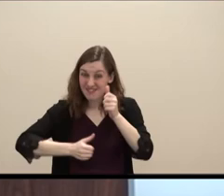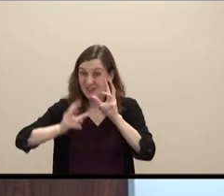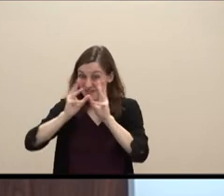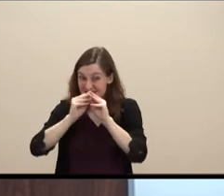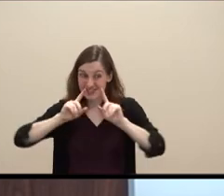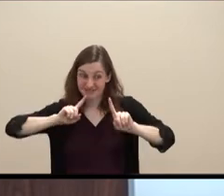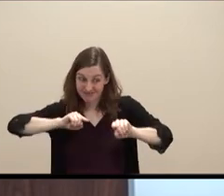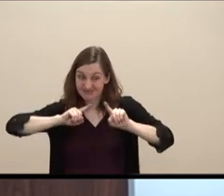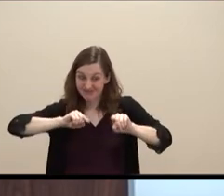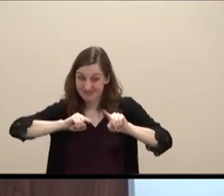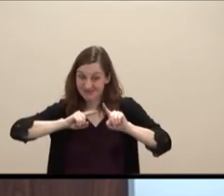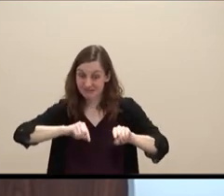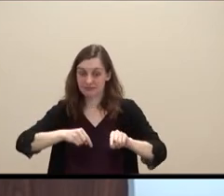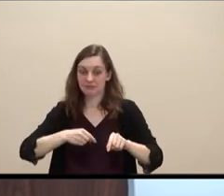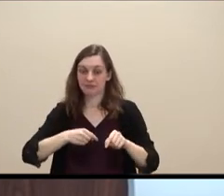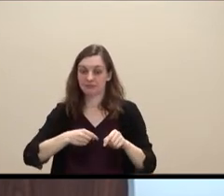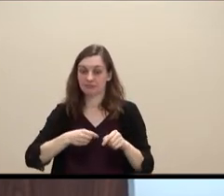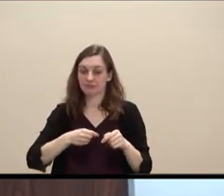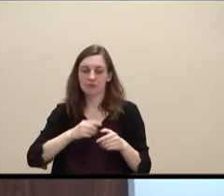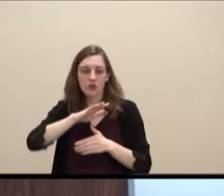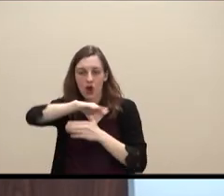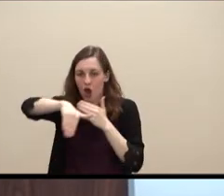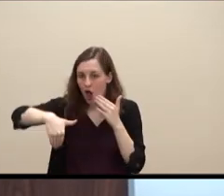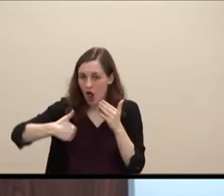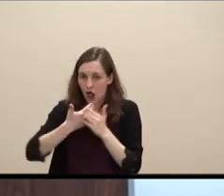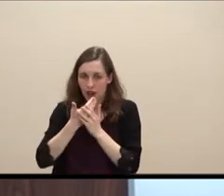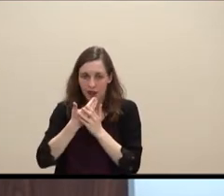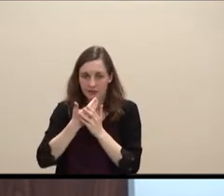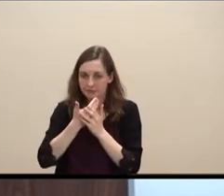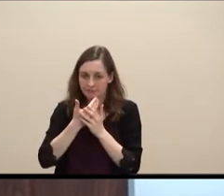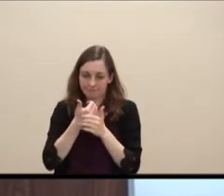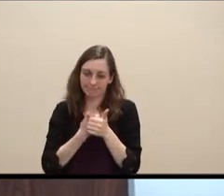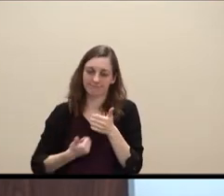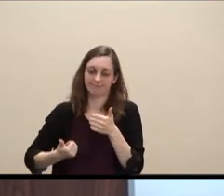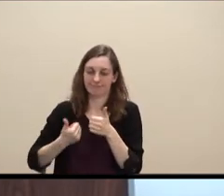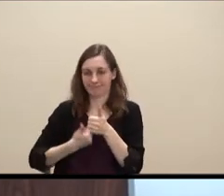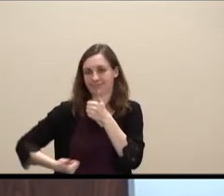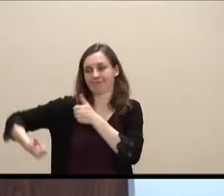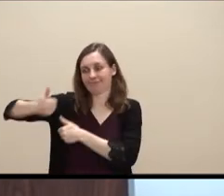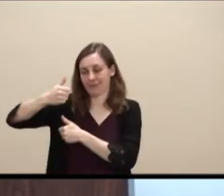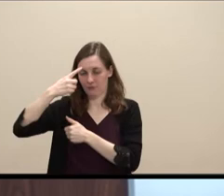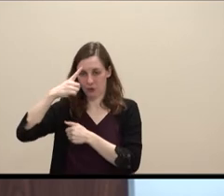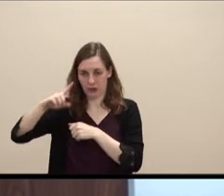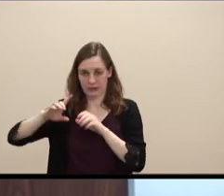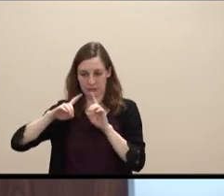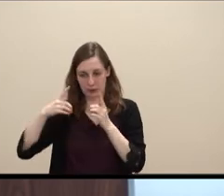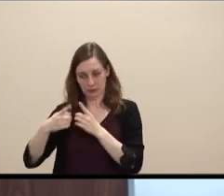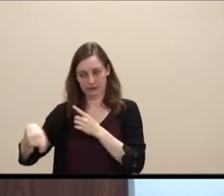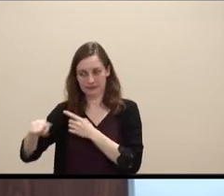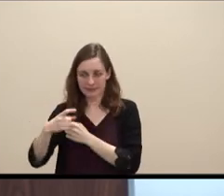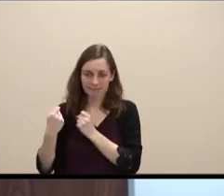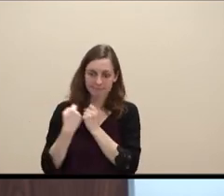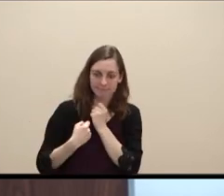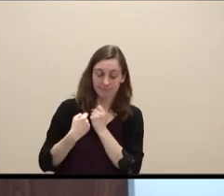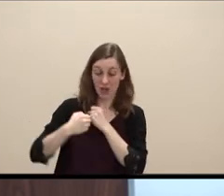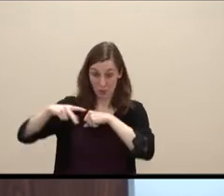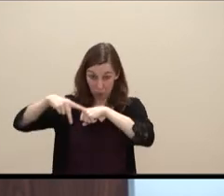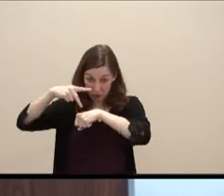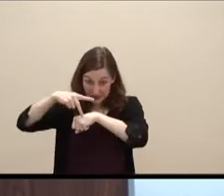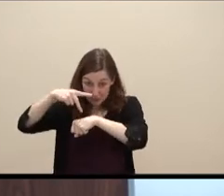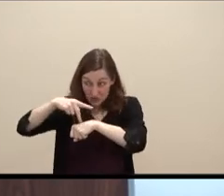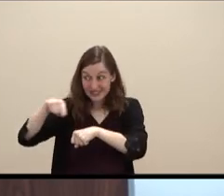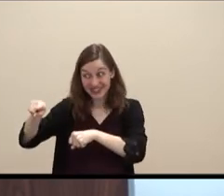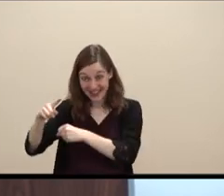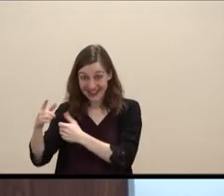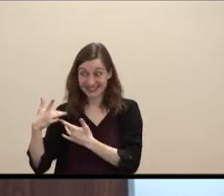there. I mean, every head of the department, I mean, they are so committed to this work. Our principals who are on that committee attend. If they have